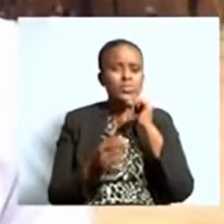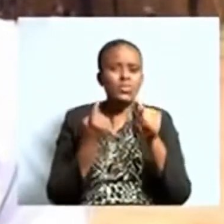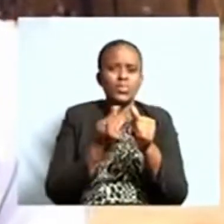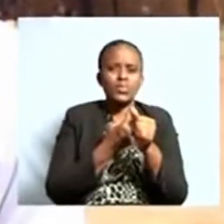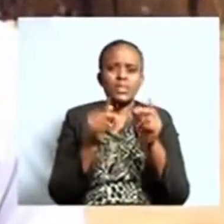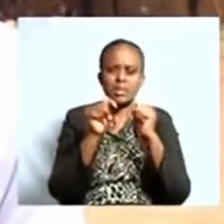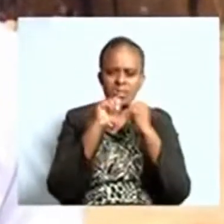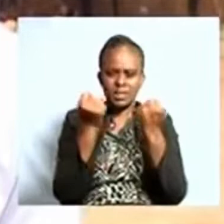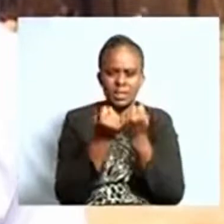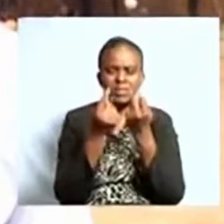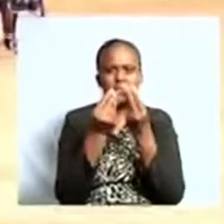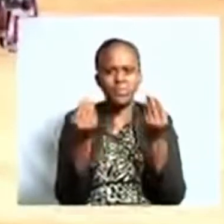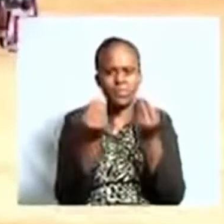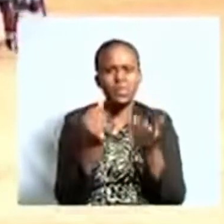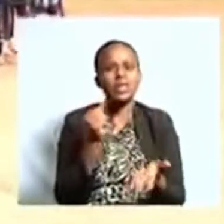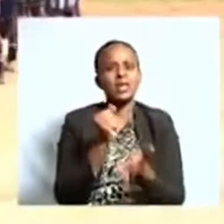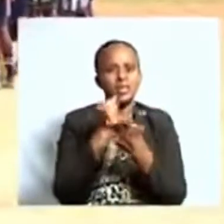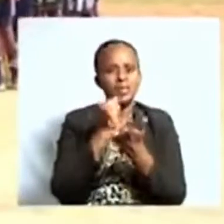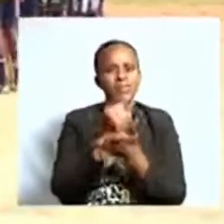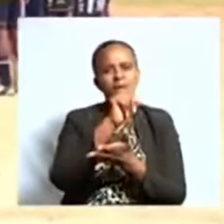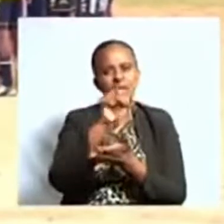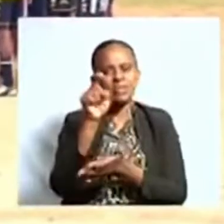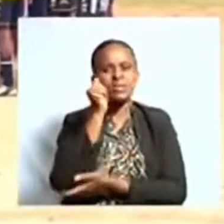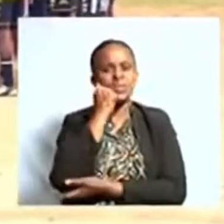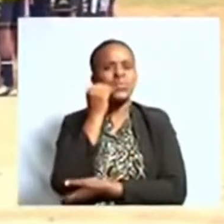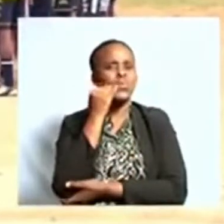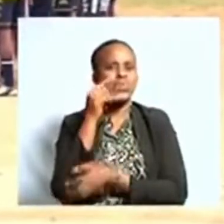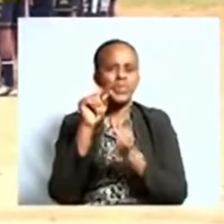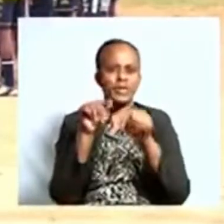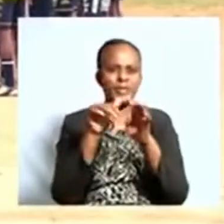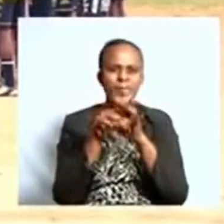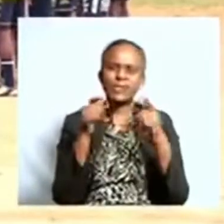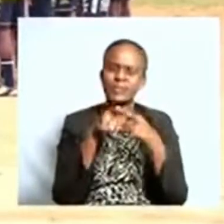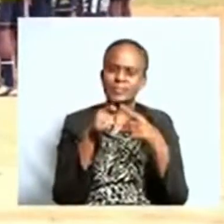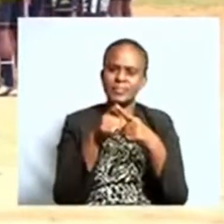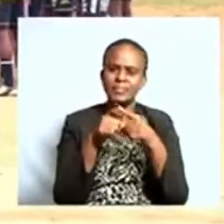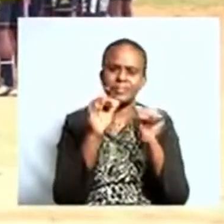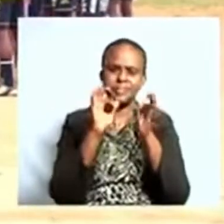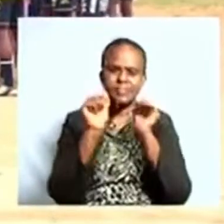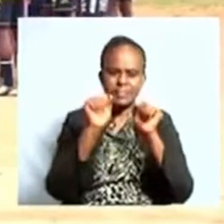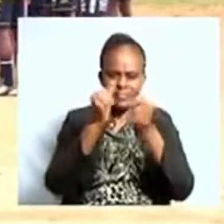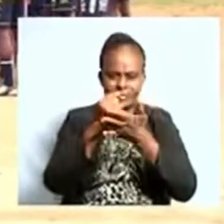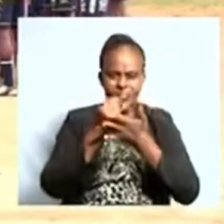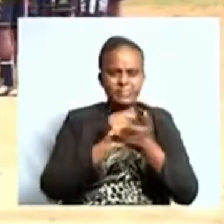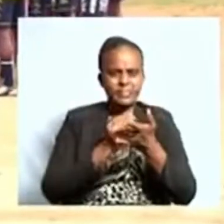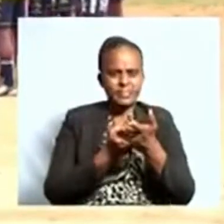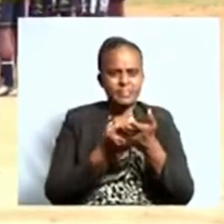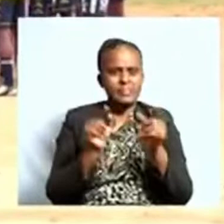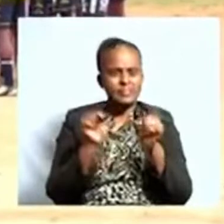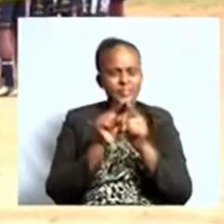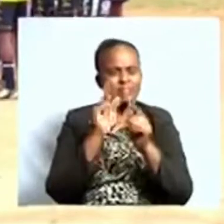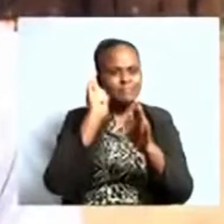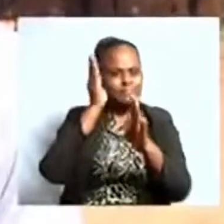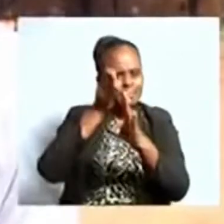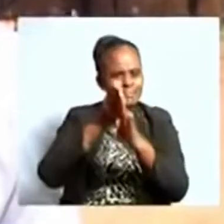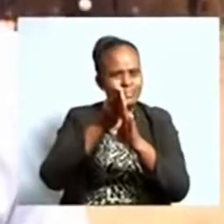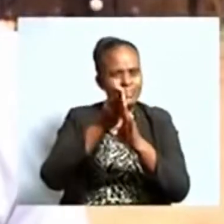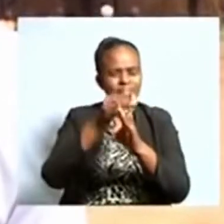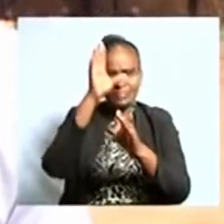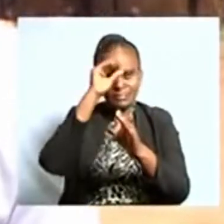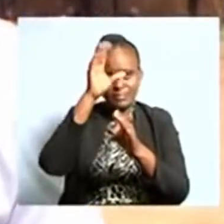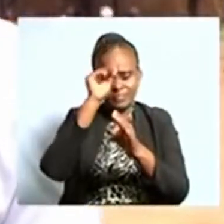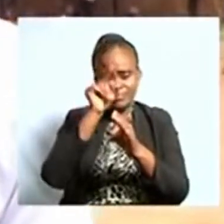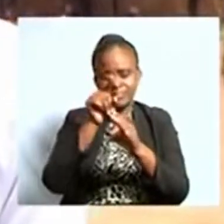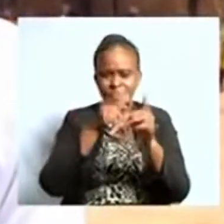few teams, you are helping about 100 homes here in Kaunda Square. So wakatitandizako batigrade lako yankara straight because the boys are prone